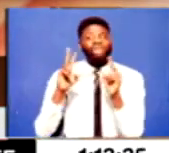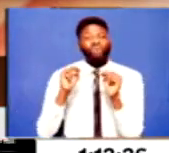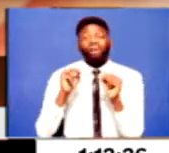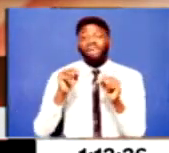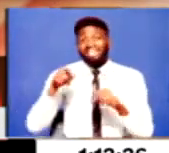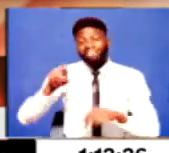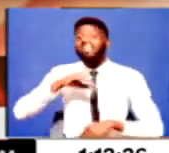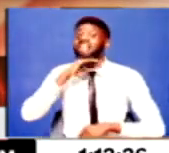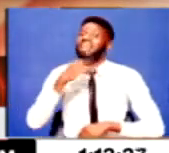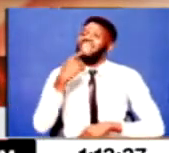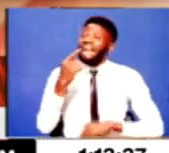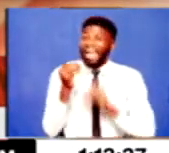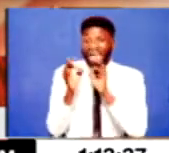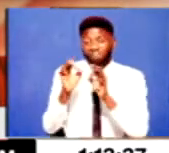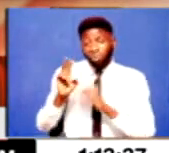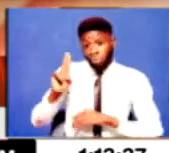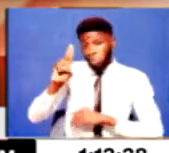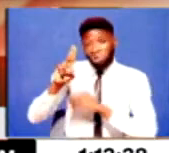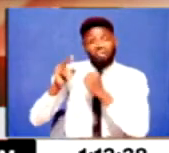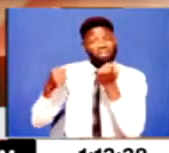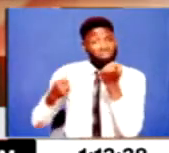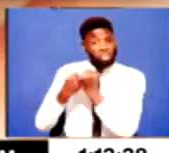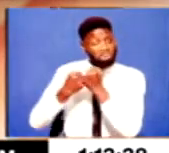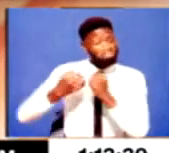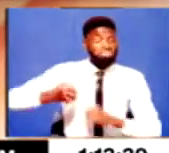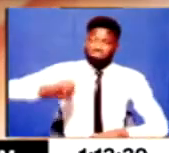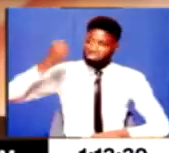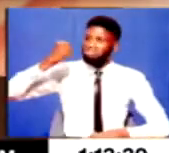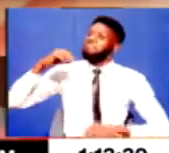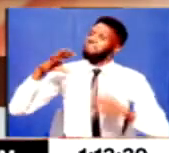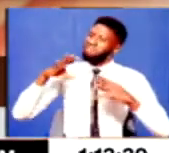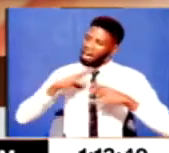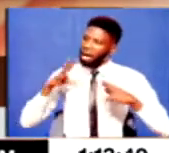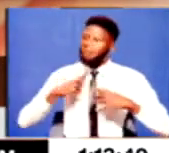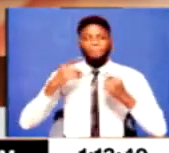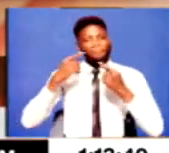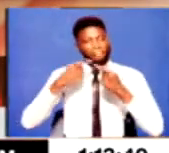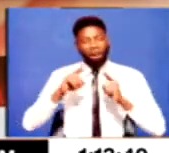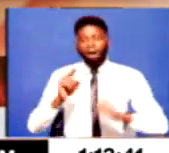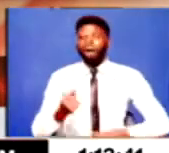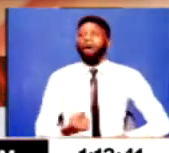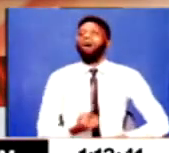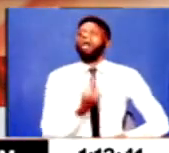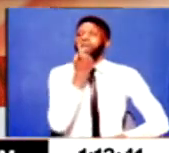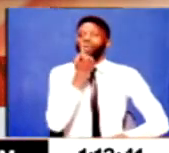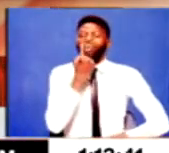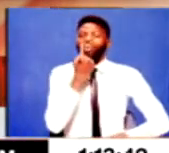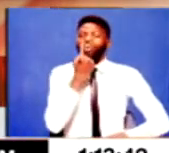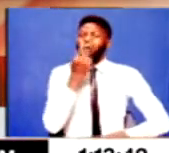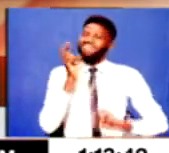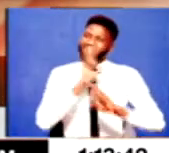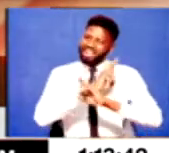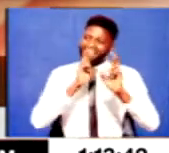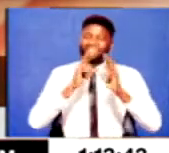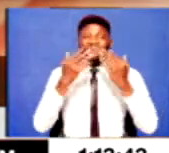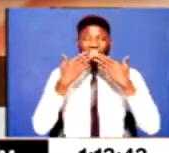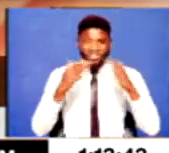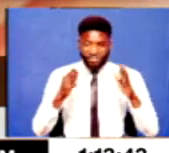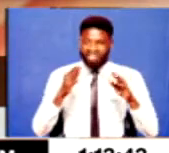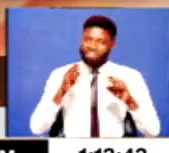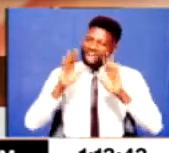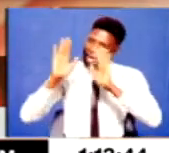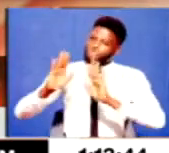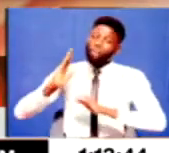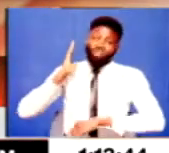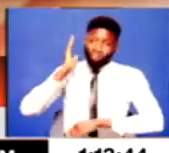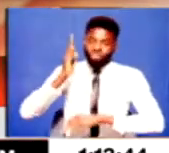Kenyatta in next year's general election, he is his own man and will mount a huge campaign to succeed the president once he